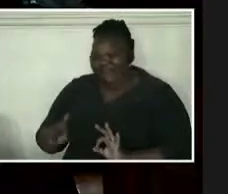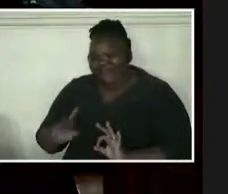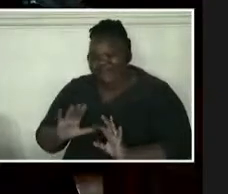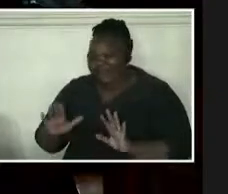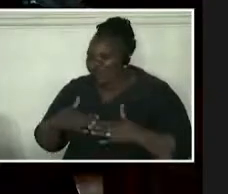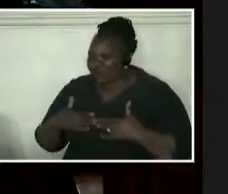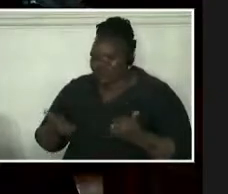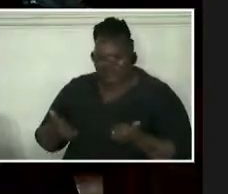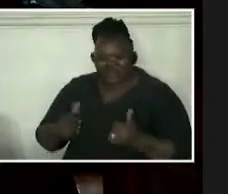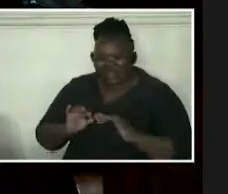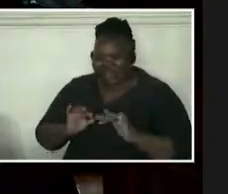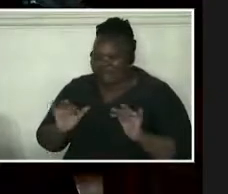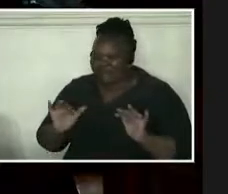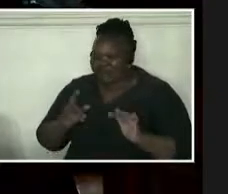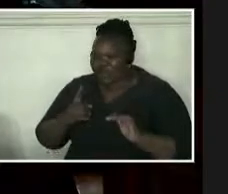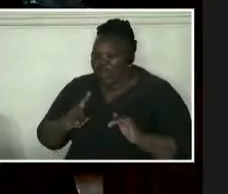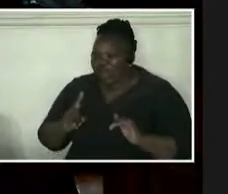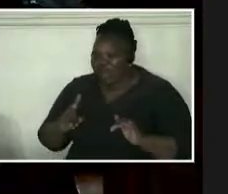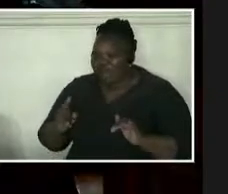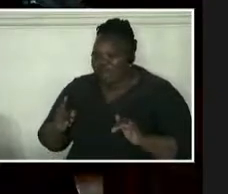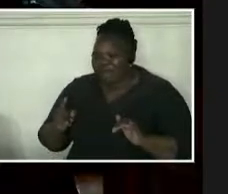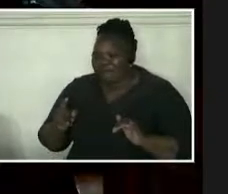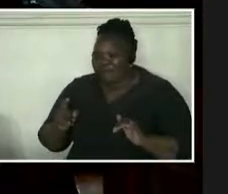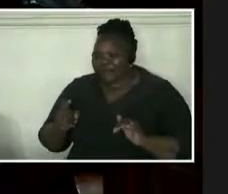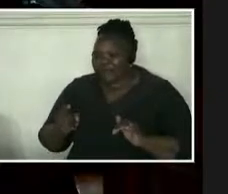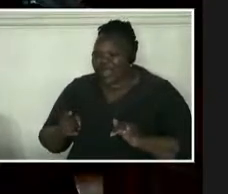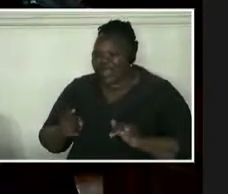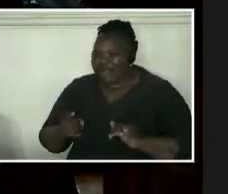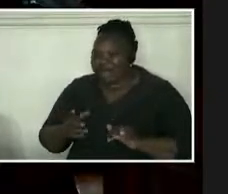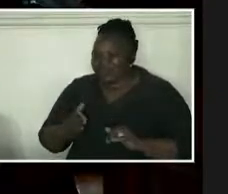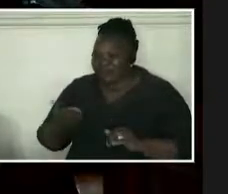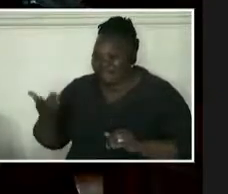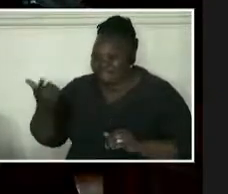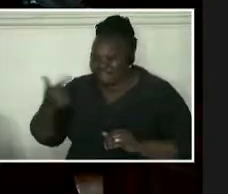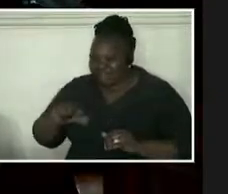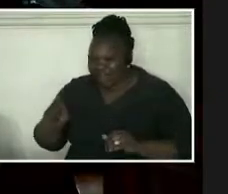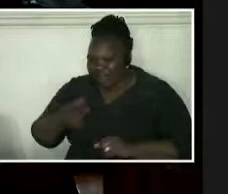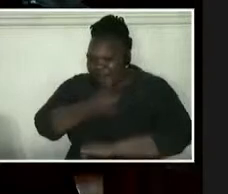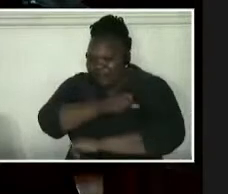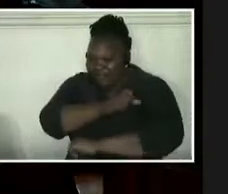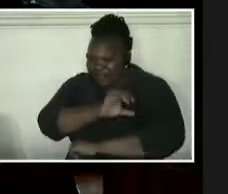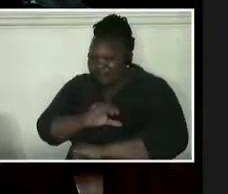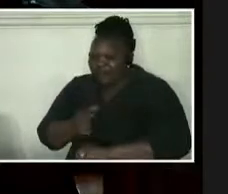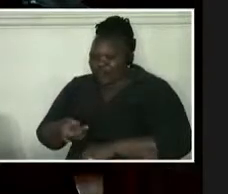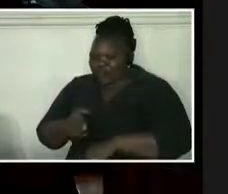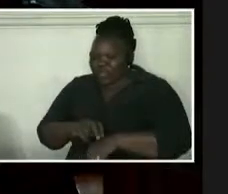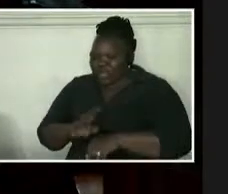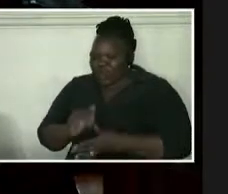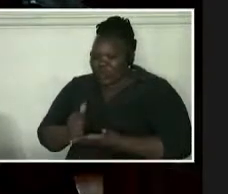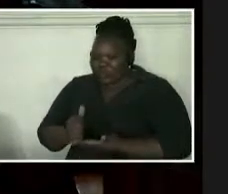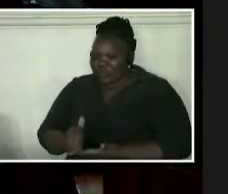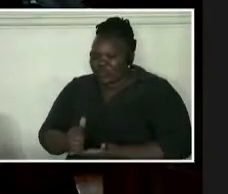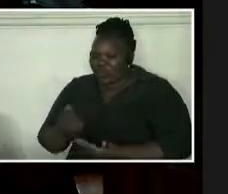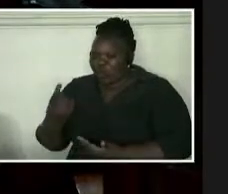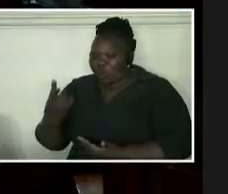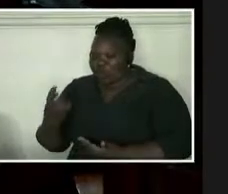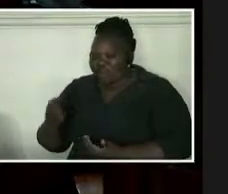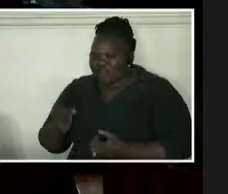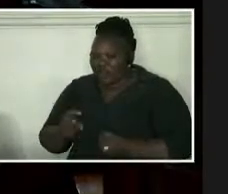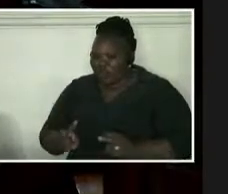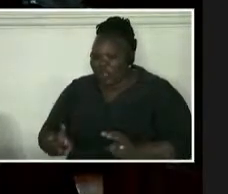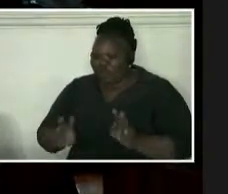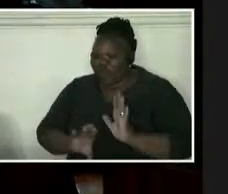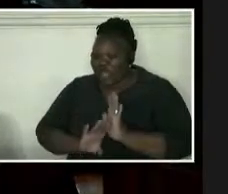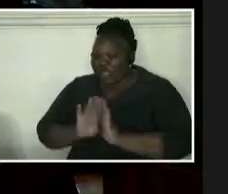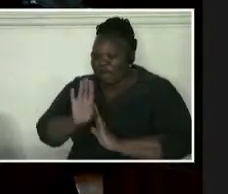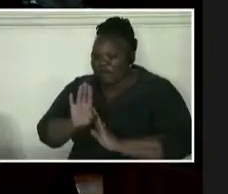overall descent experience for those of us those who use our services one of the very effective ways in which will be we will be improving